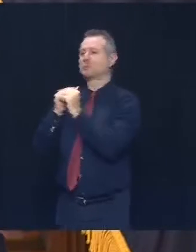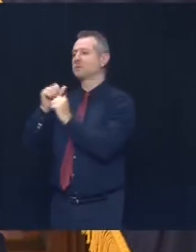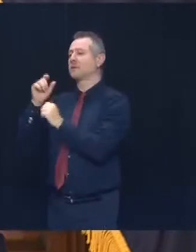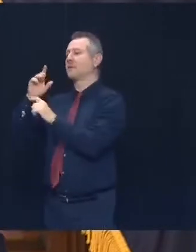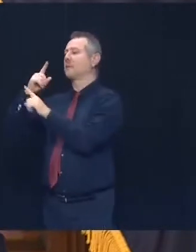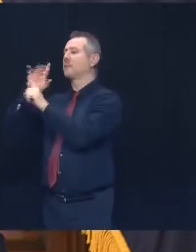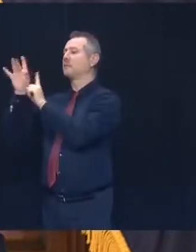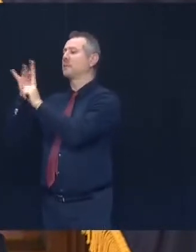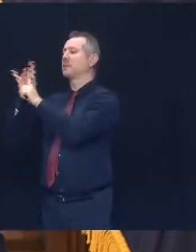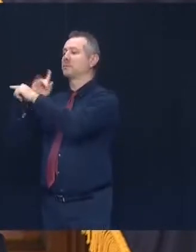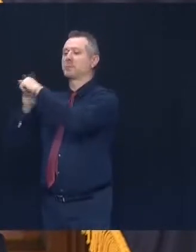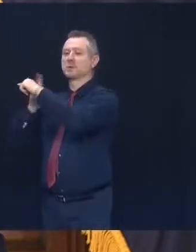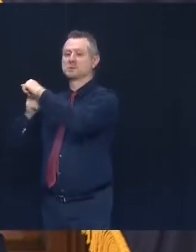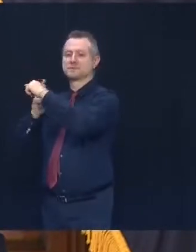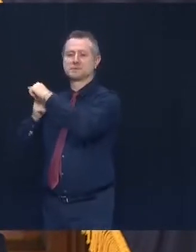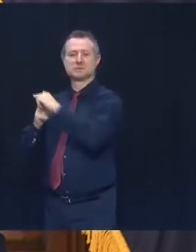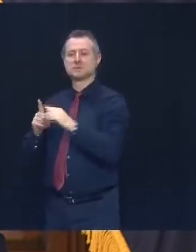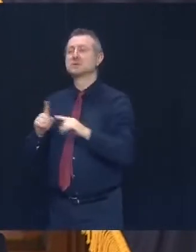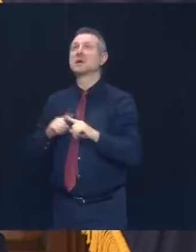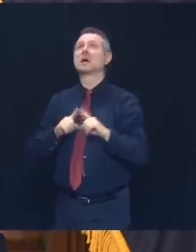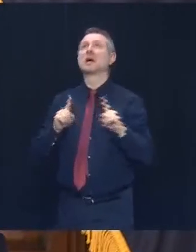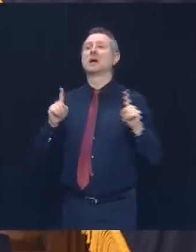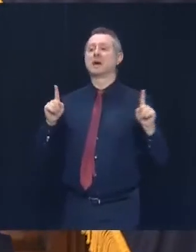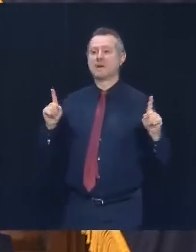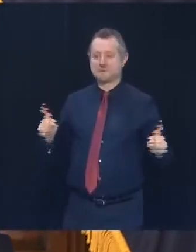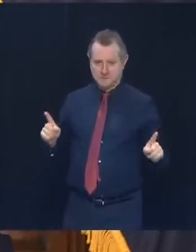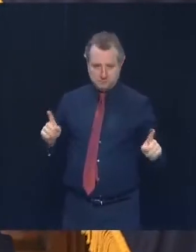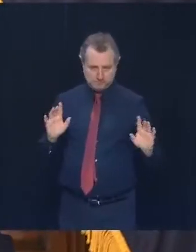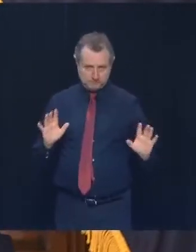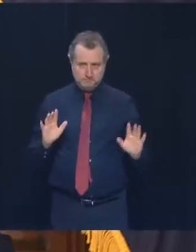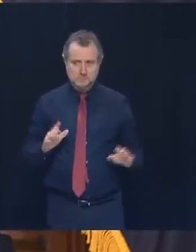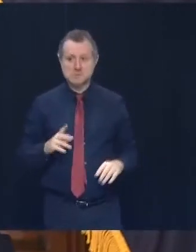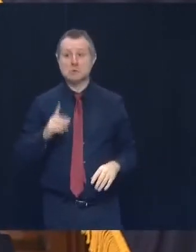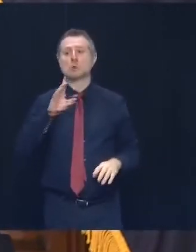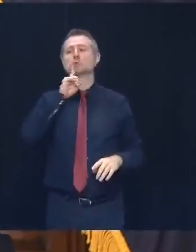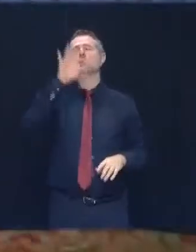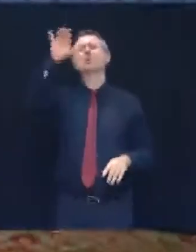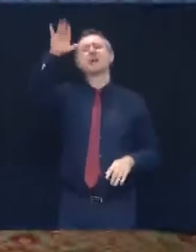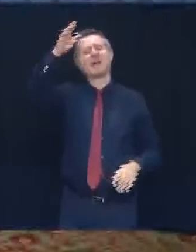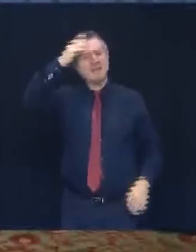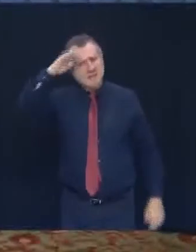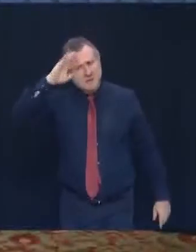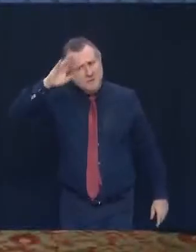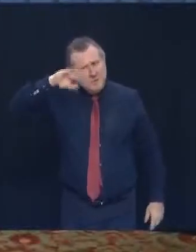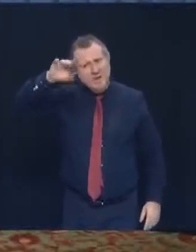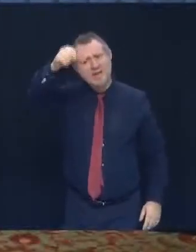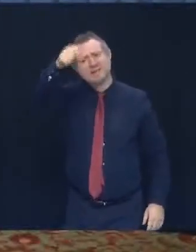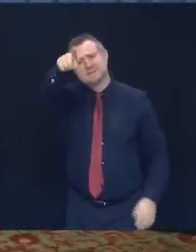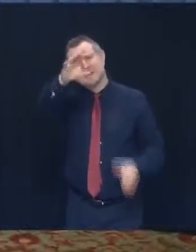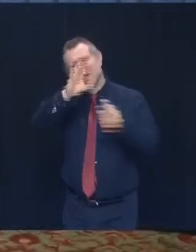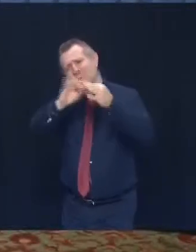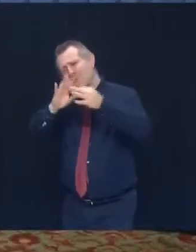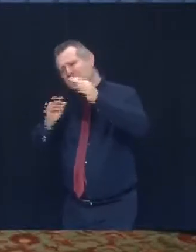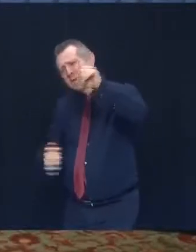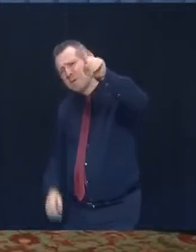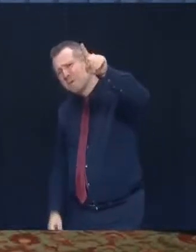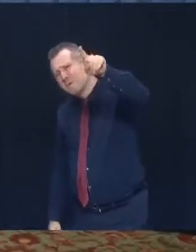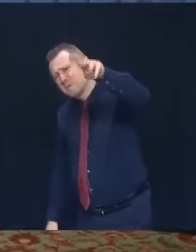two very different things. Yes, I made that distinction, but still the idea that you're seeing 1.6 and this is an